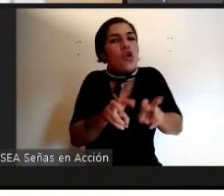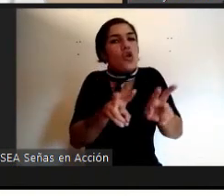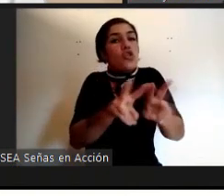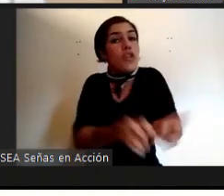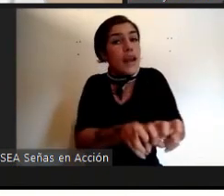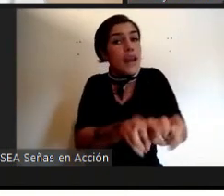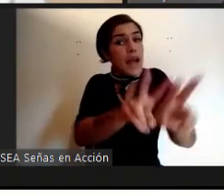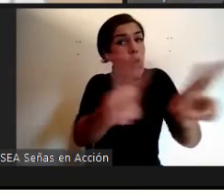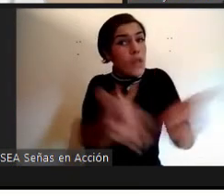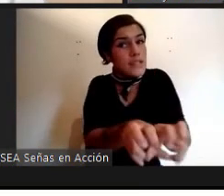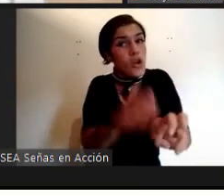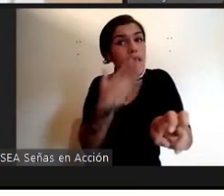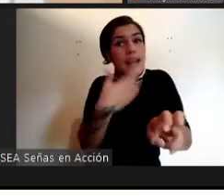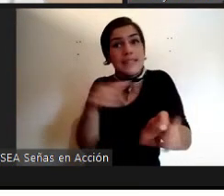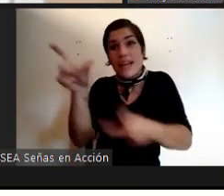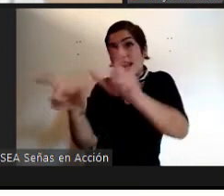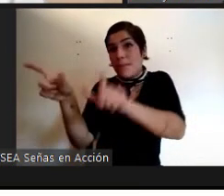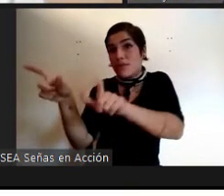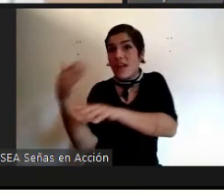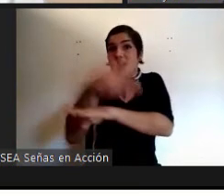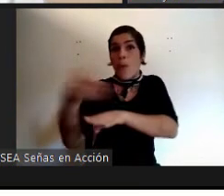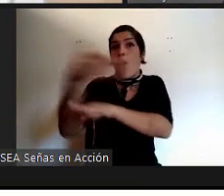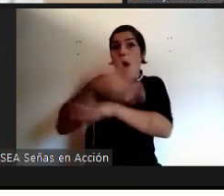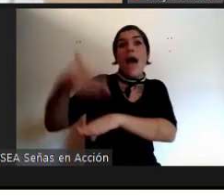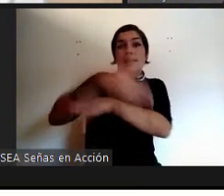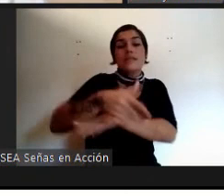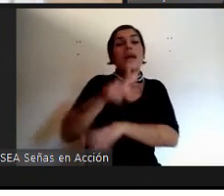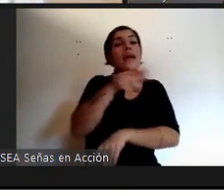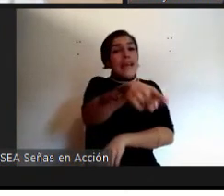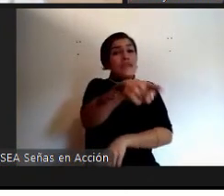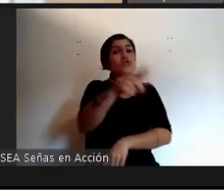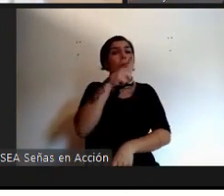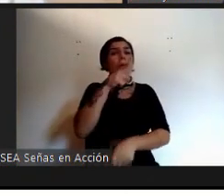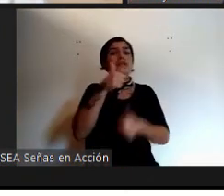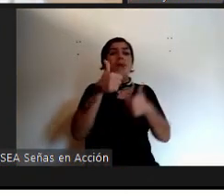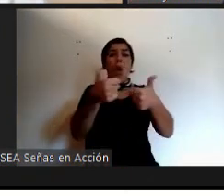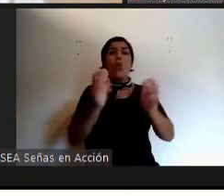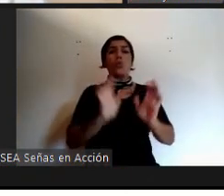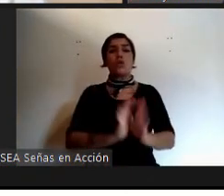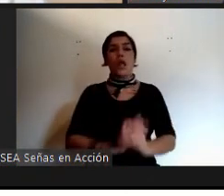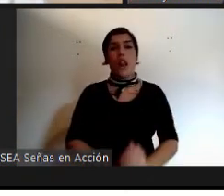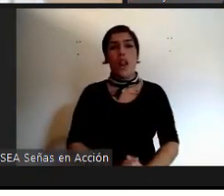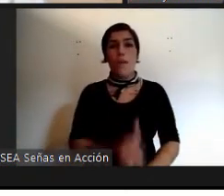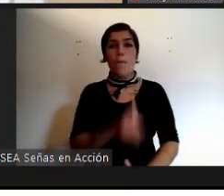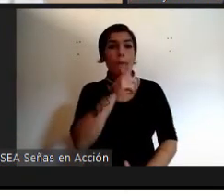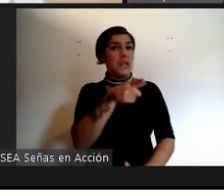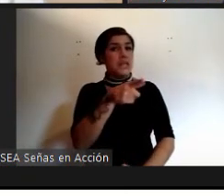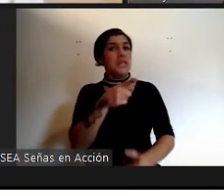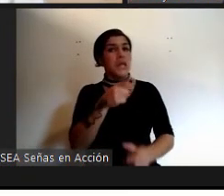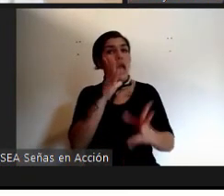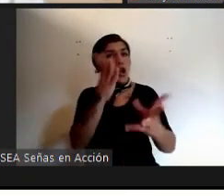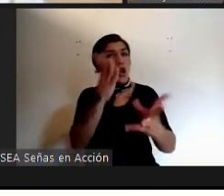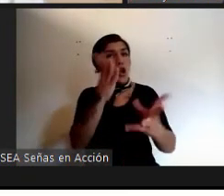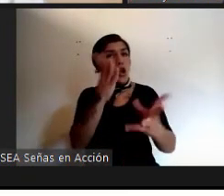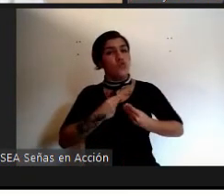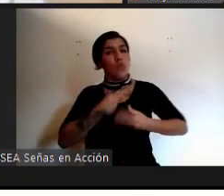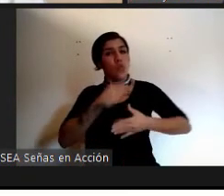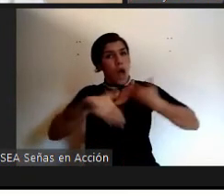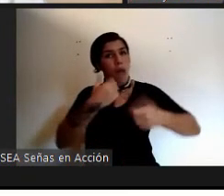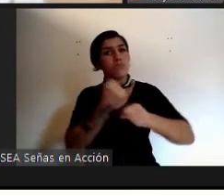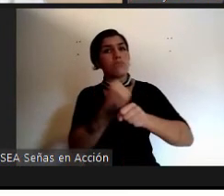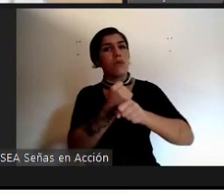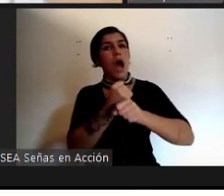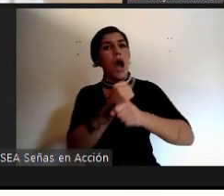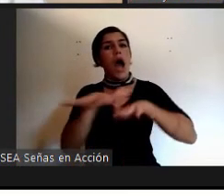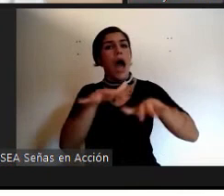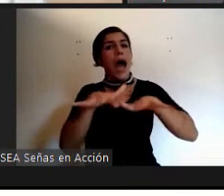that excitement is a useful element when it comes to deciding on how we operate, allowing museums rather